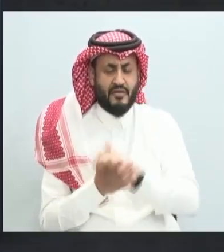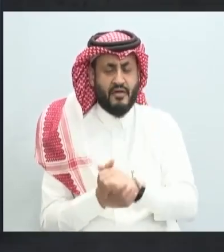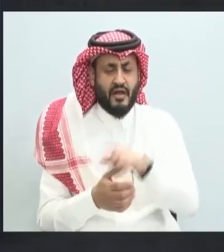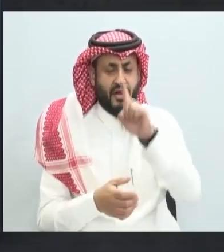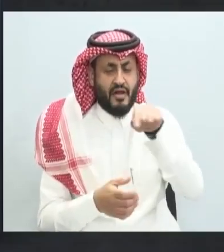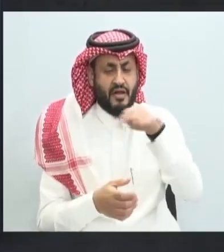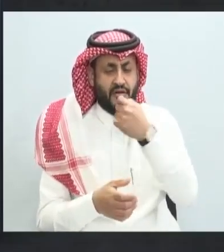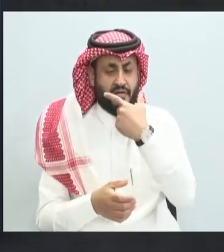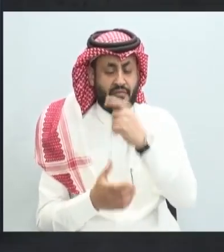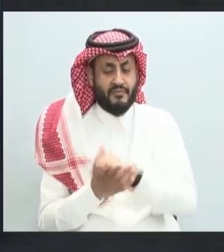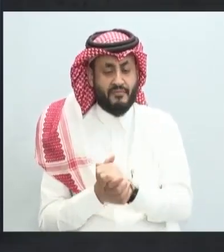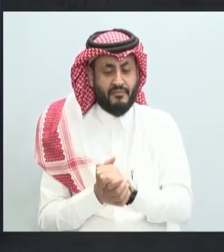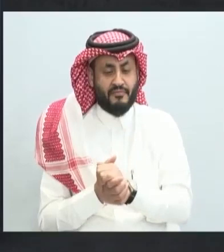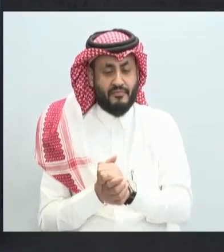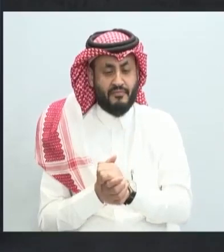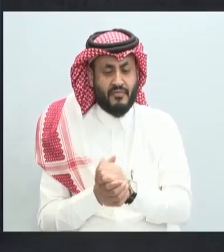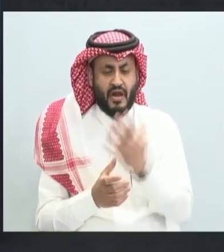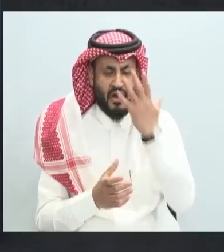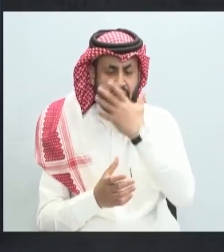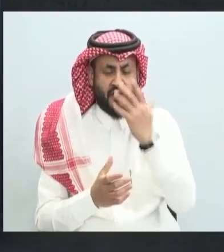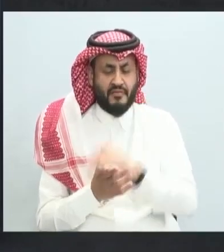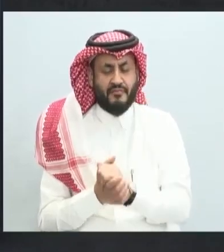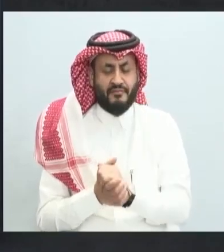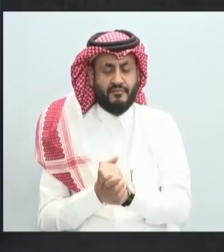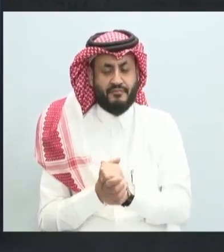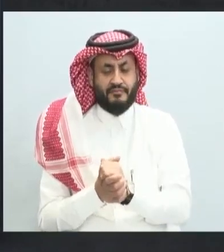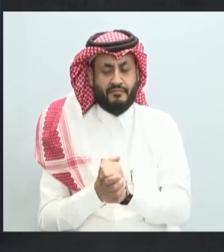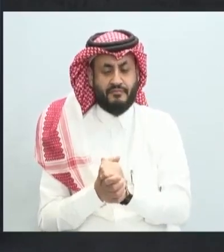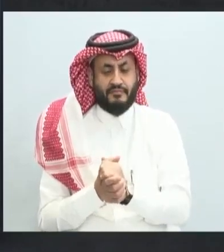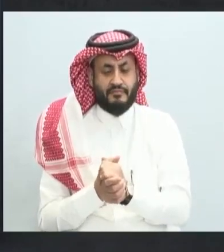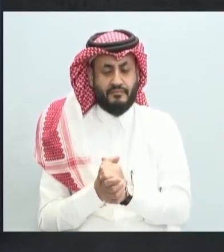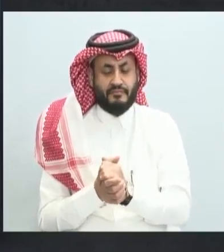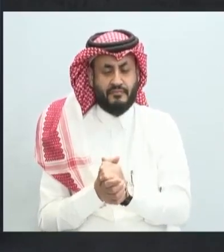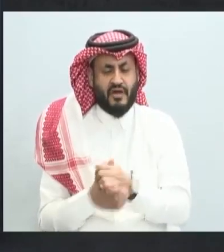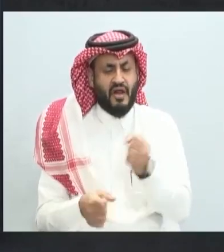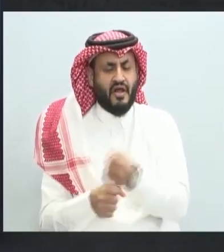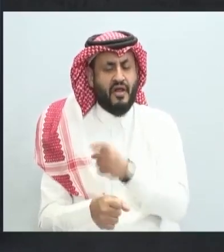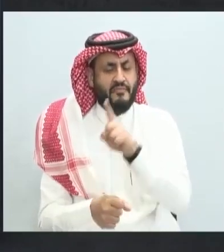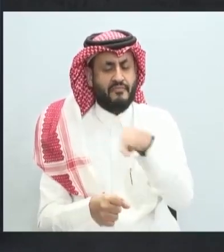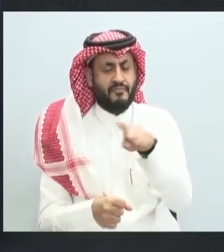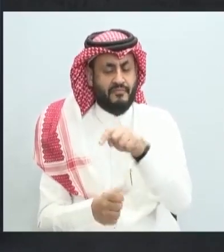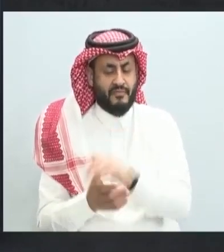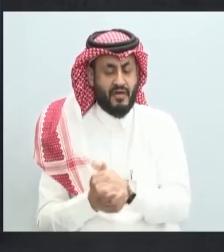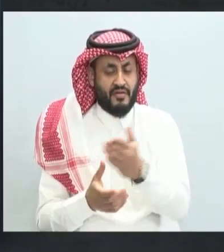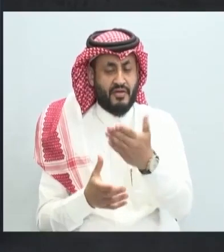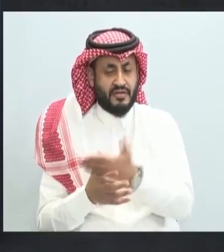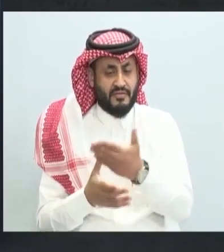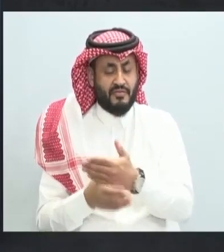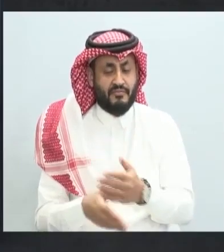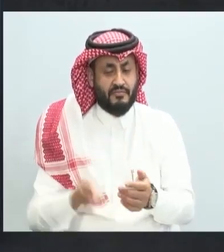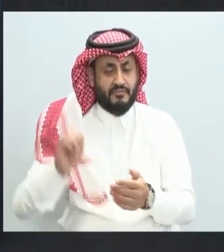happy nor sad. You are not doing any activities. This is why you